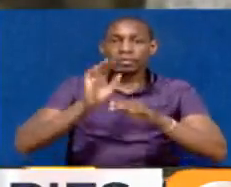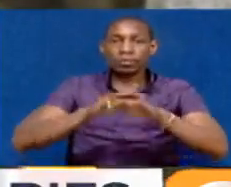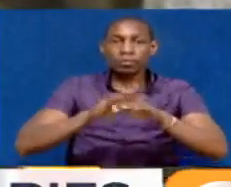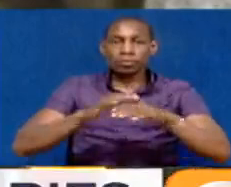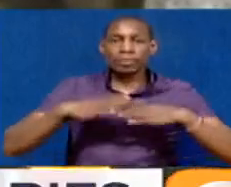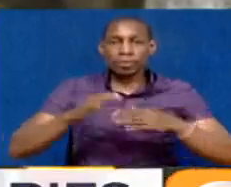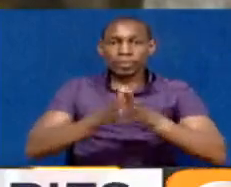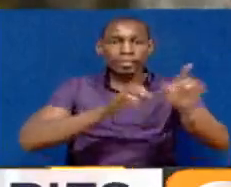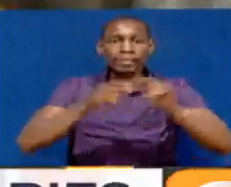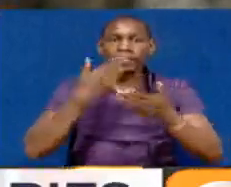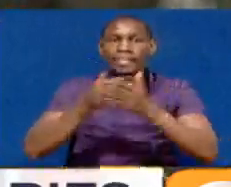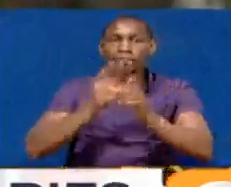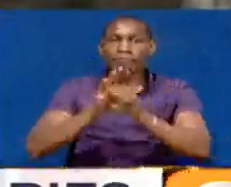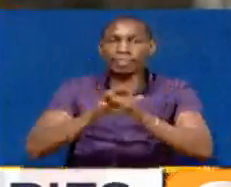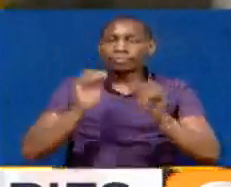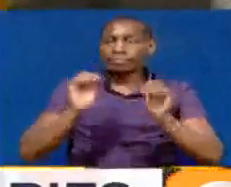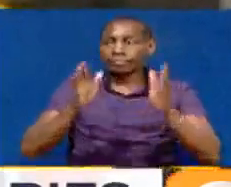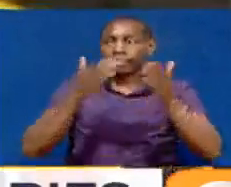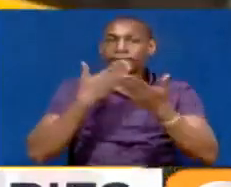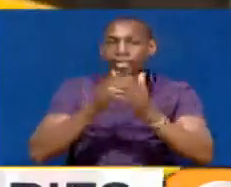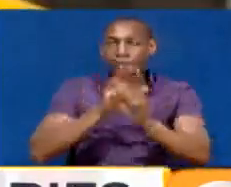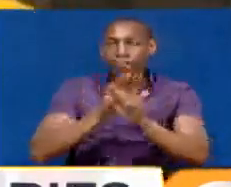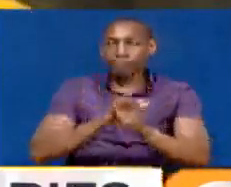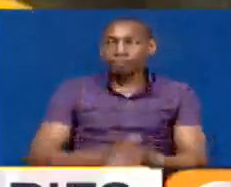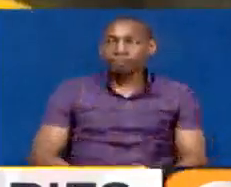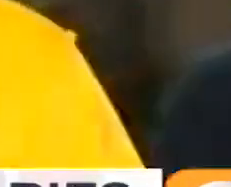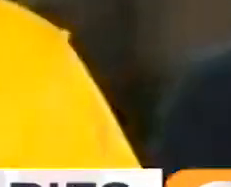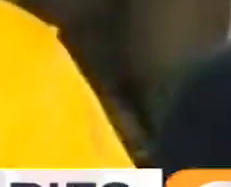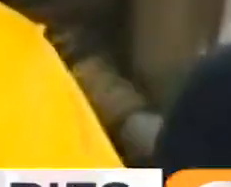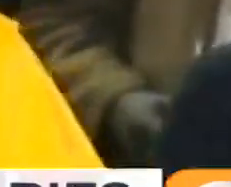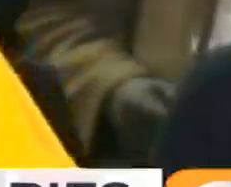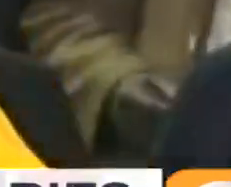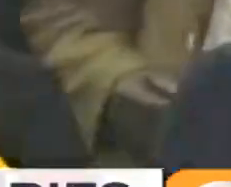of this journey, and thank you so much. Thank you so much. All right.